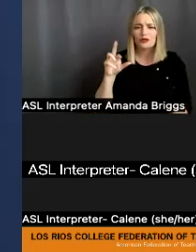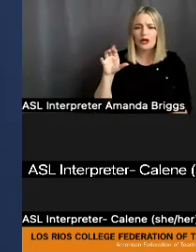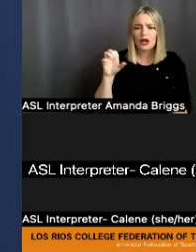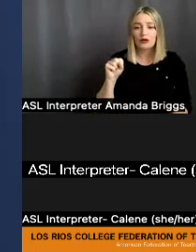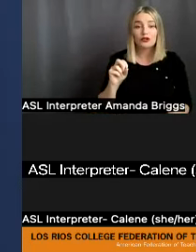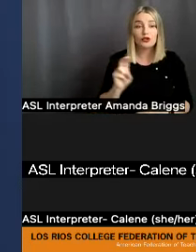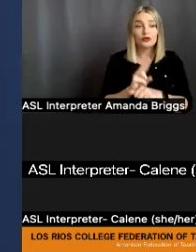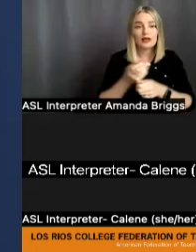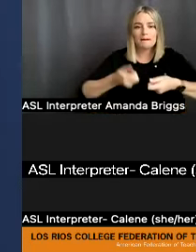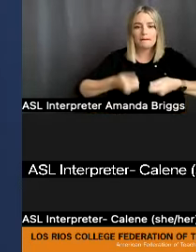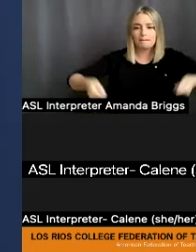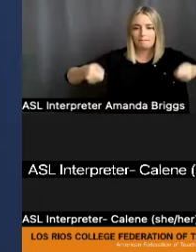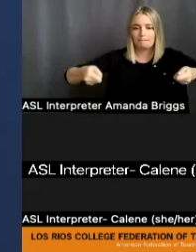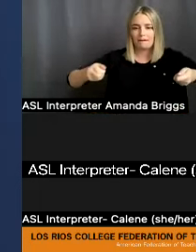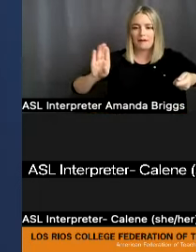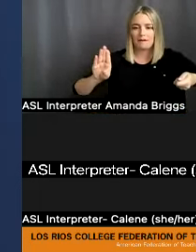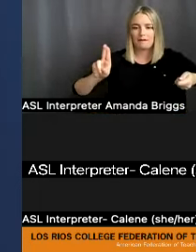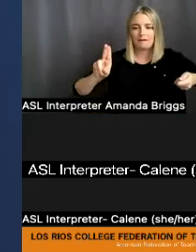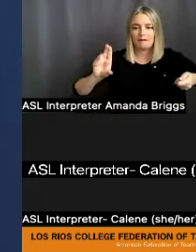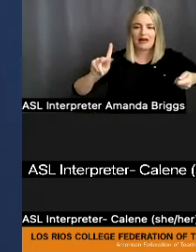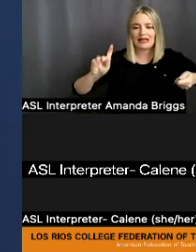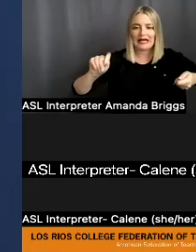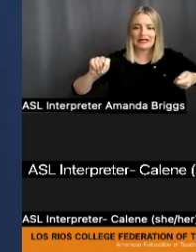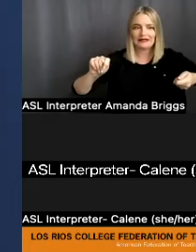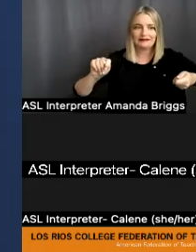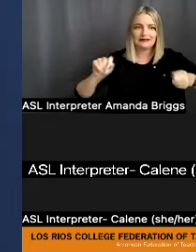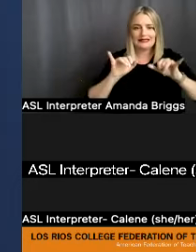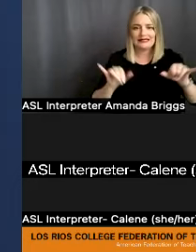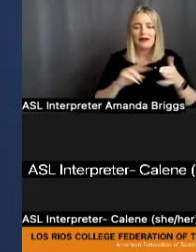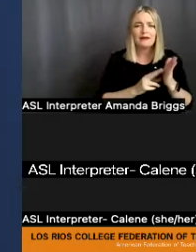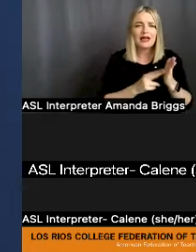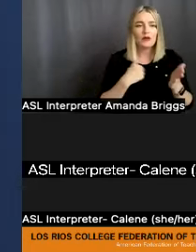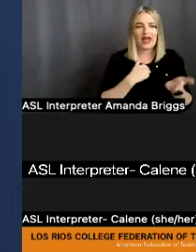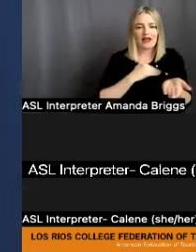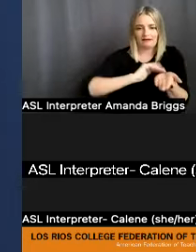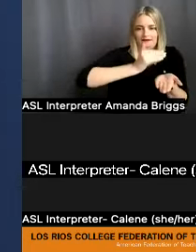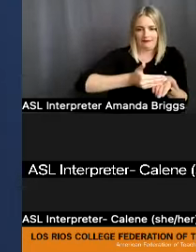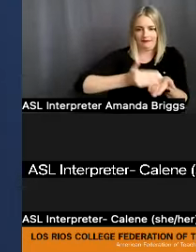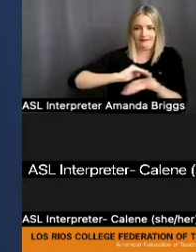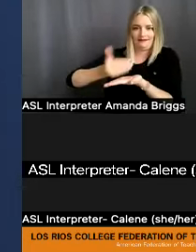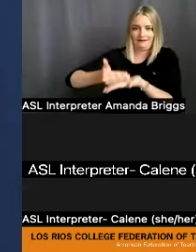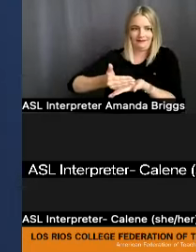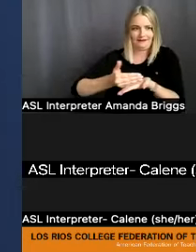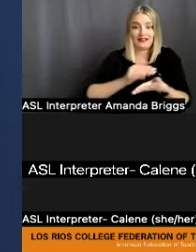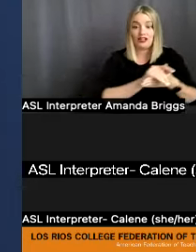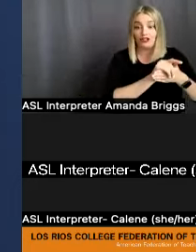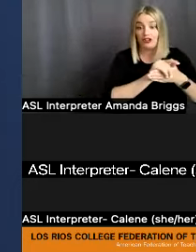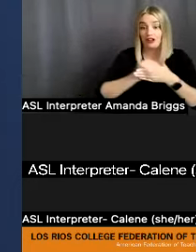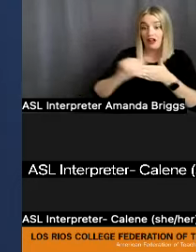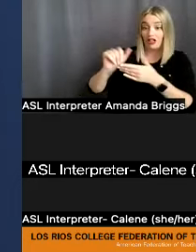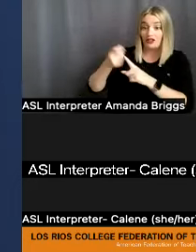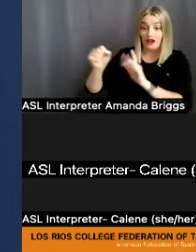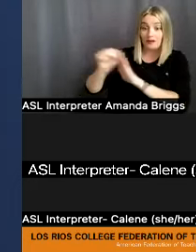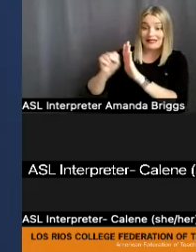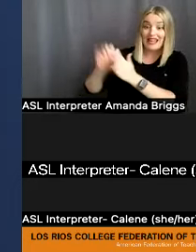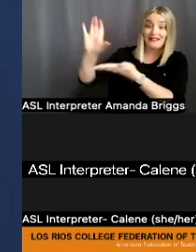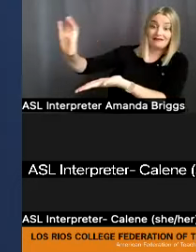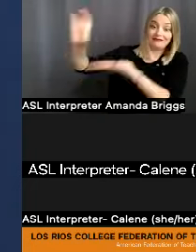system, which basically means that we're assured a particular proportion of the dollars that come in from the state.